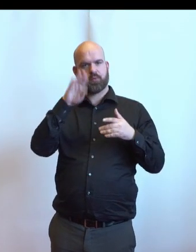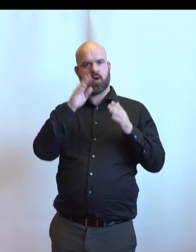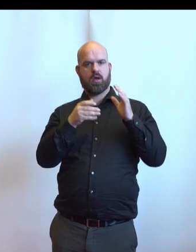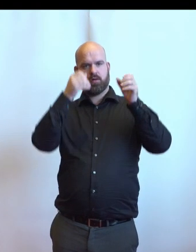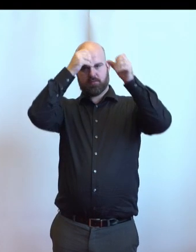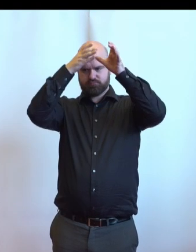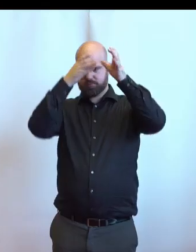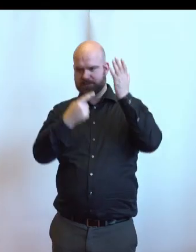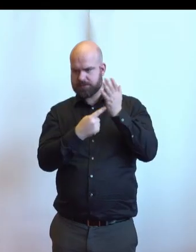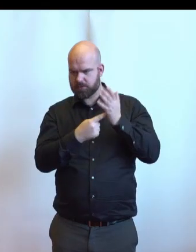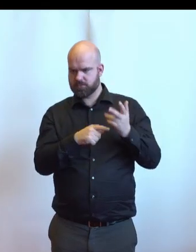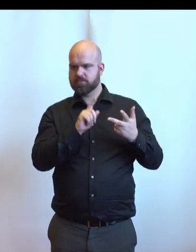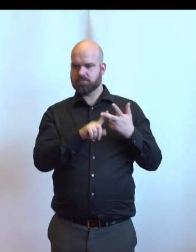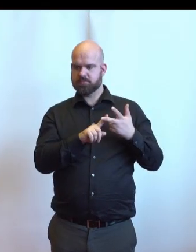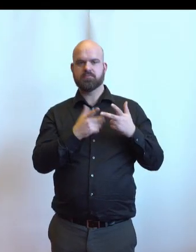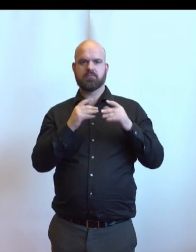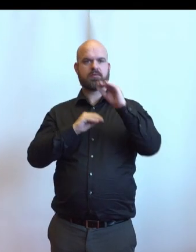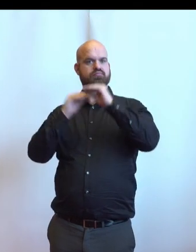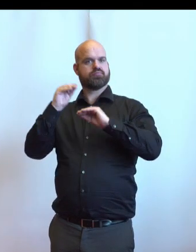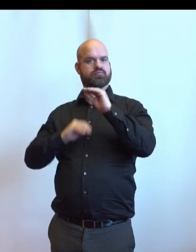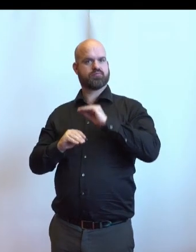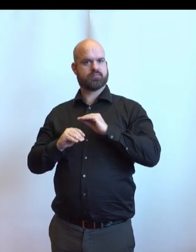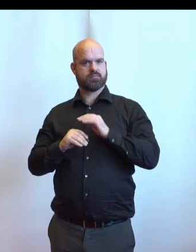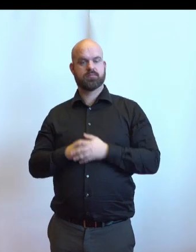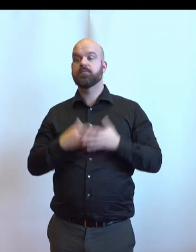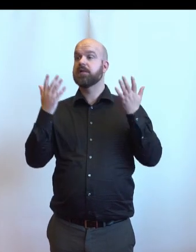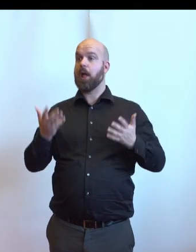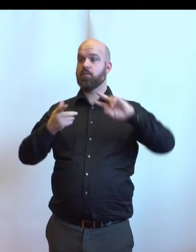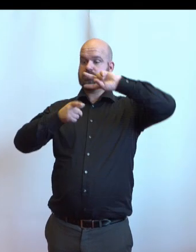And now let me show the second question.